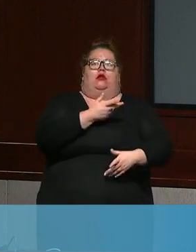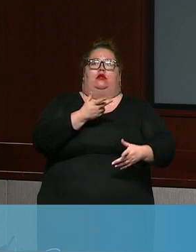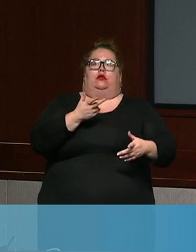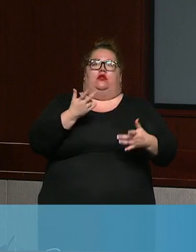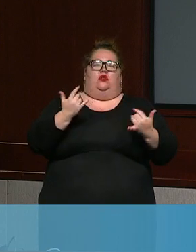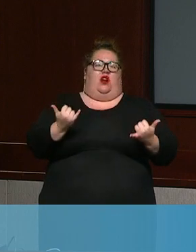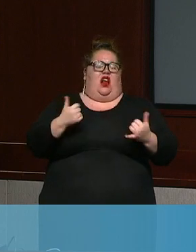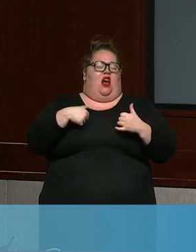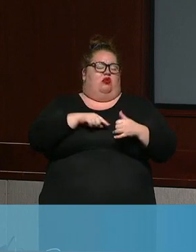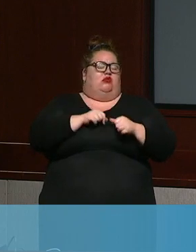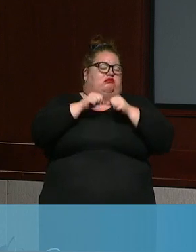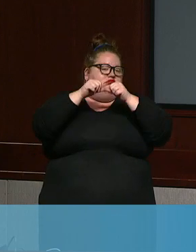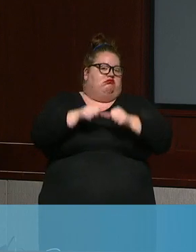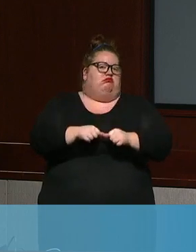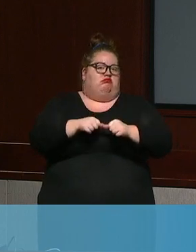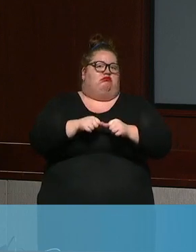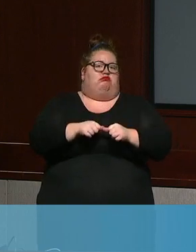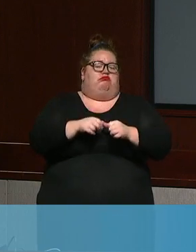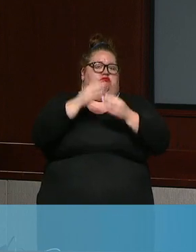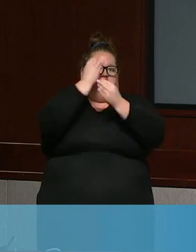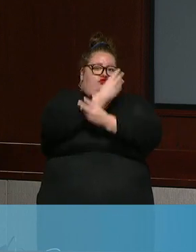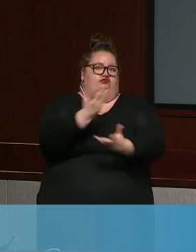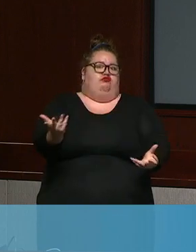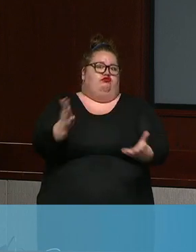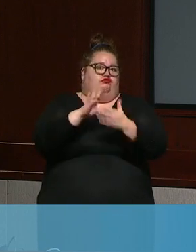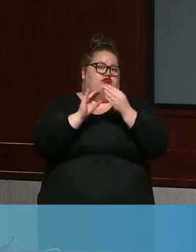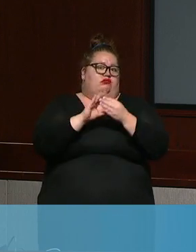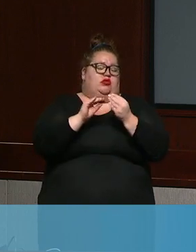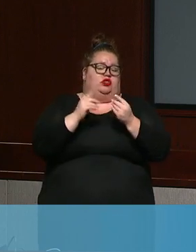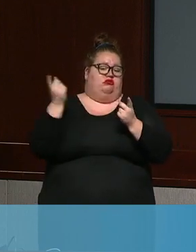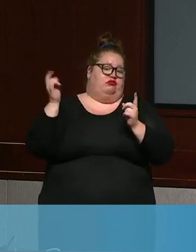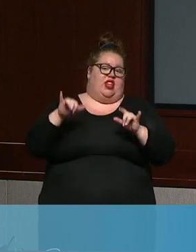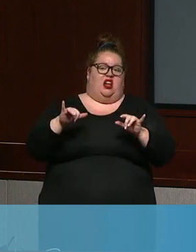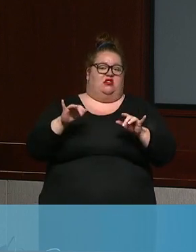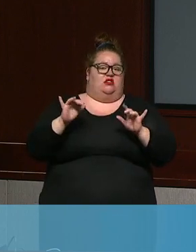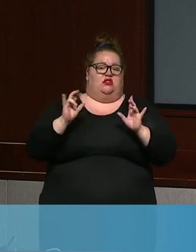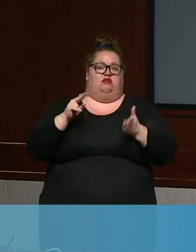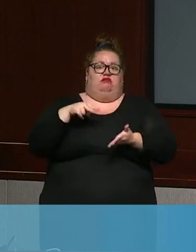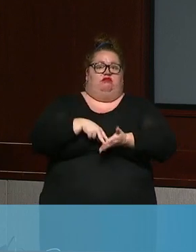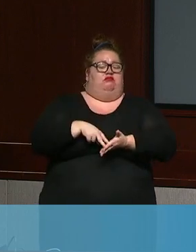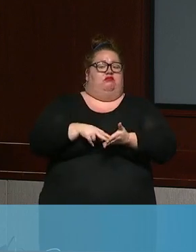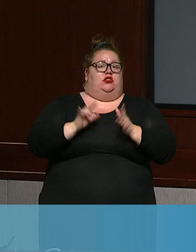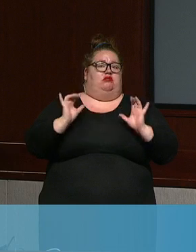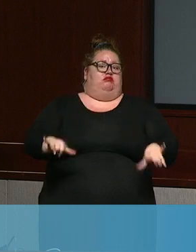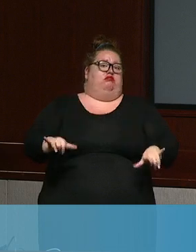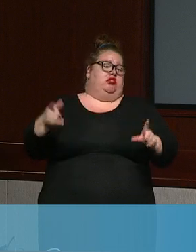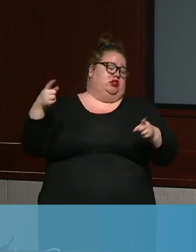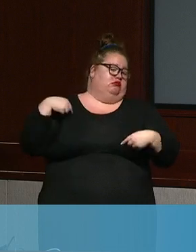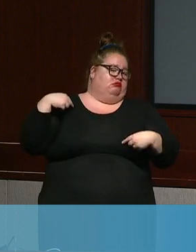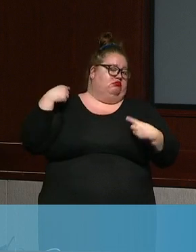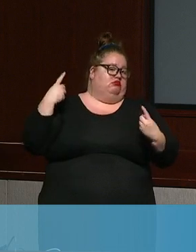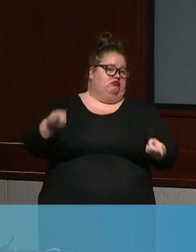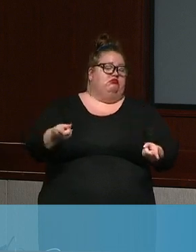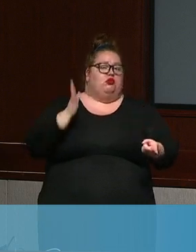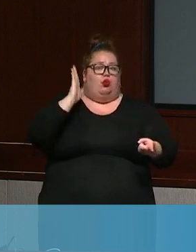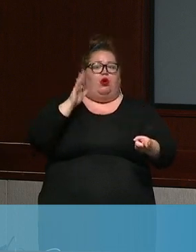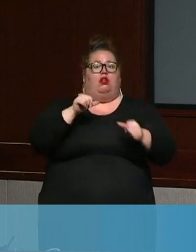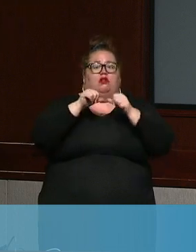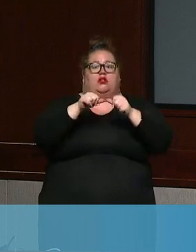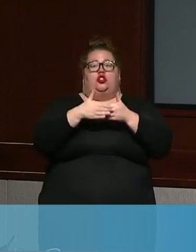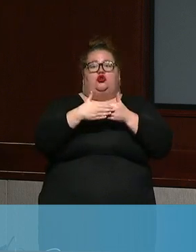message, and really that's the position that we have been in and we'll continue to be in as we go forward.